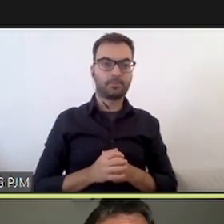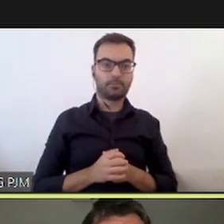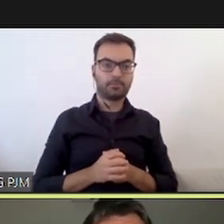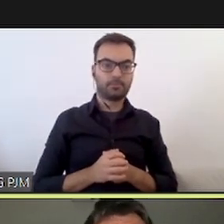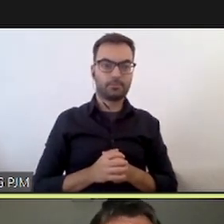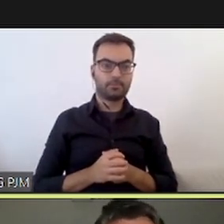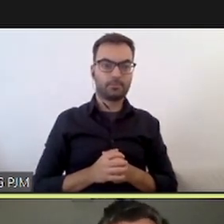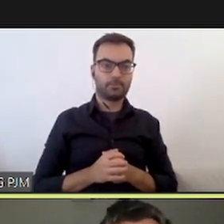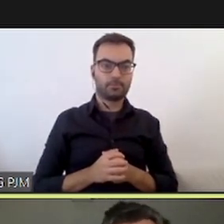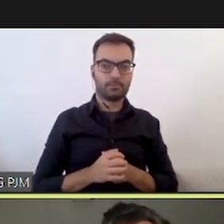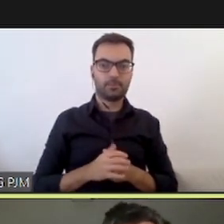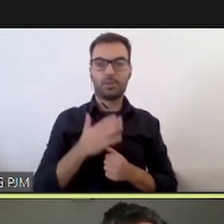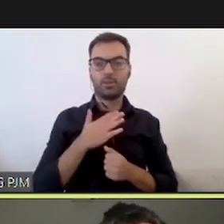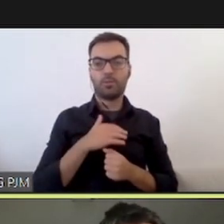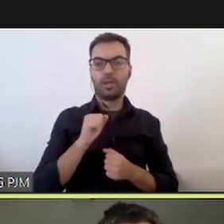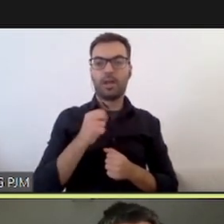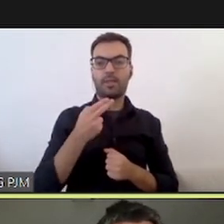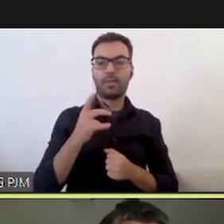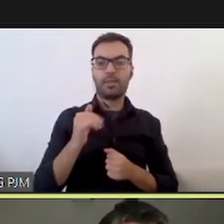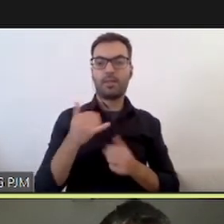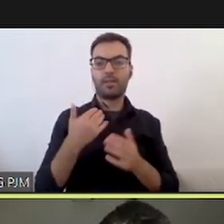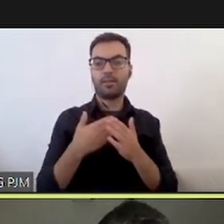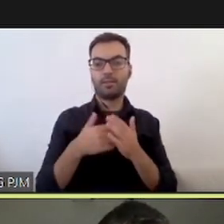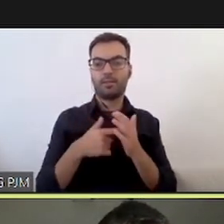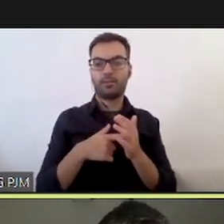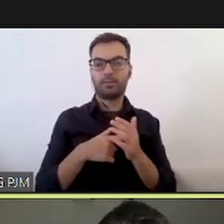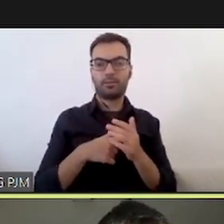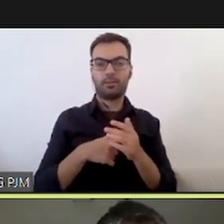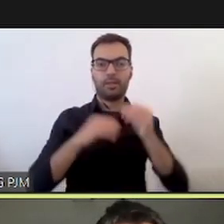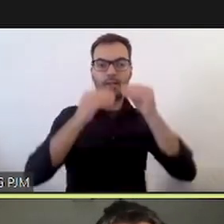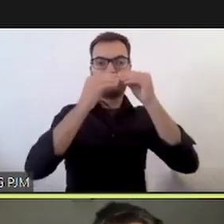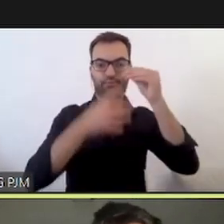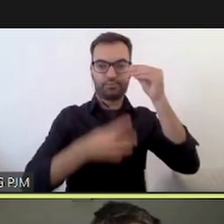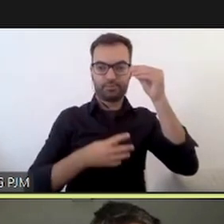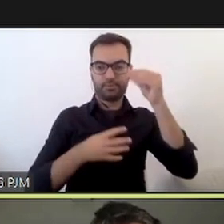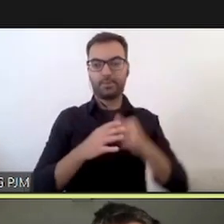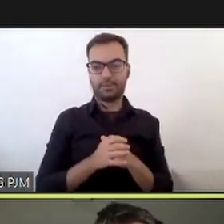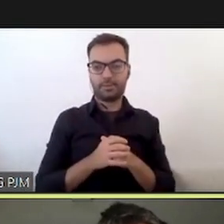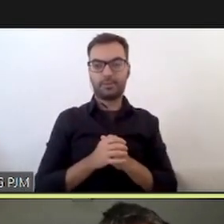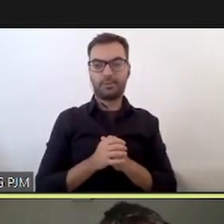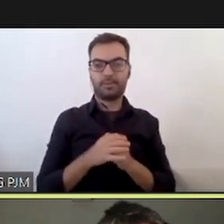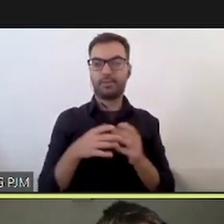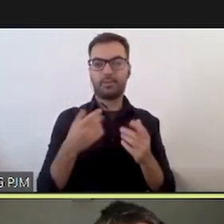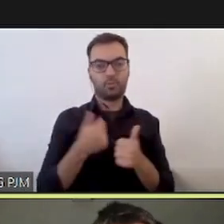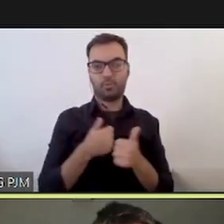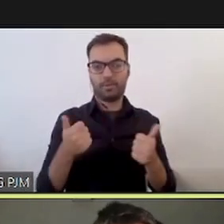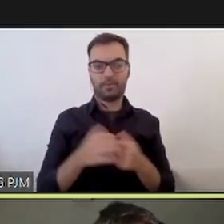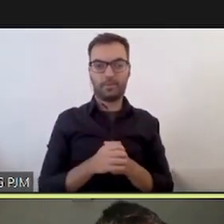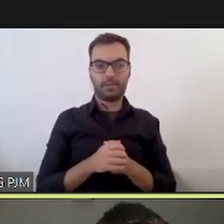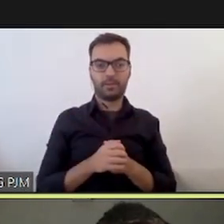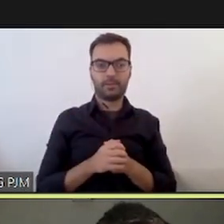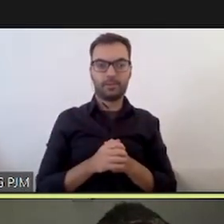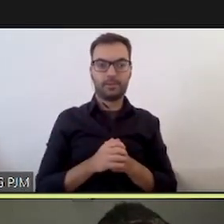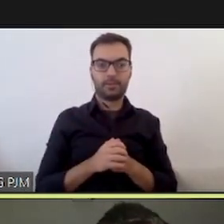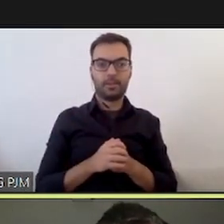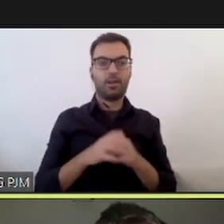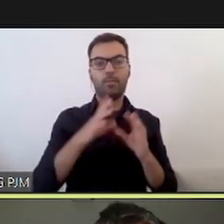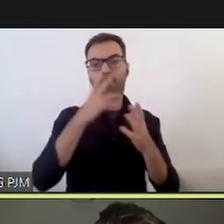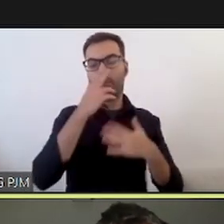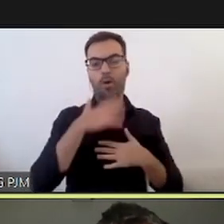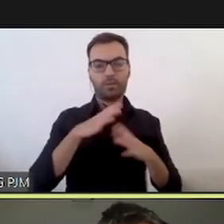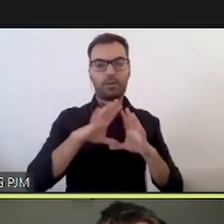Also, I really love the Andy for this tab order function. It's really amazing because it's showing